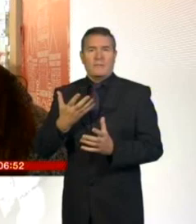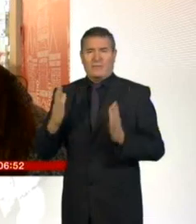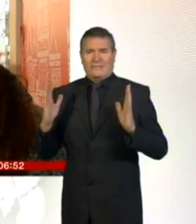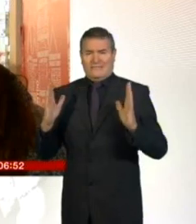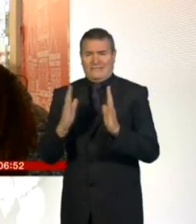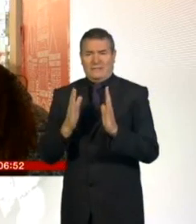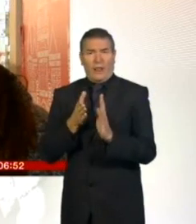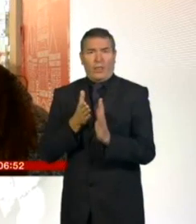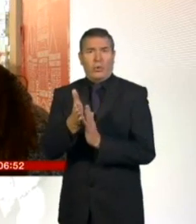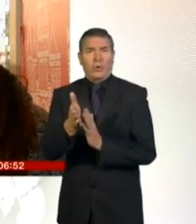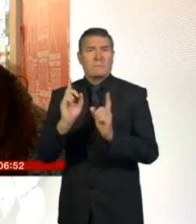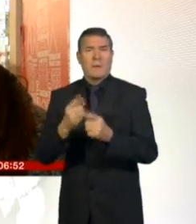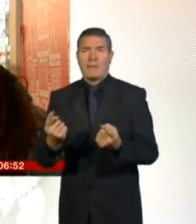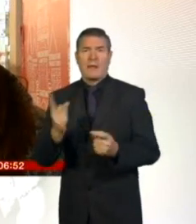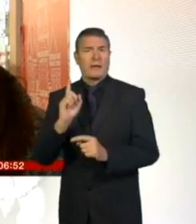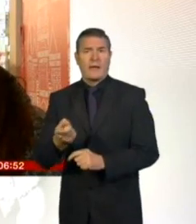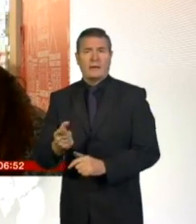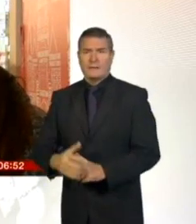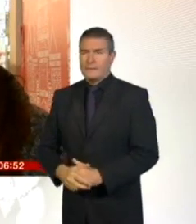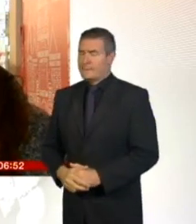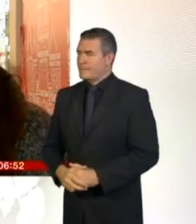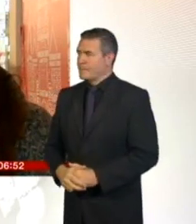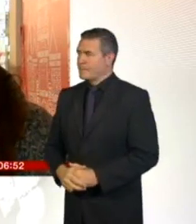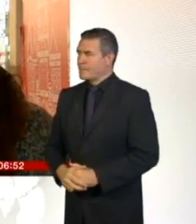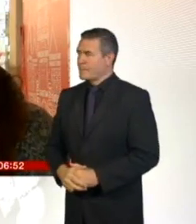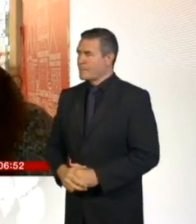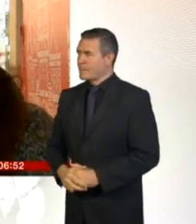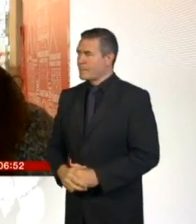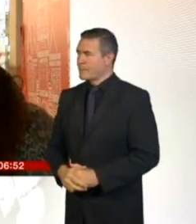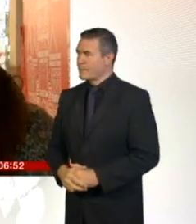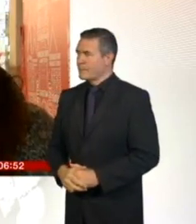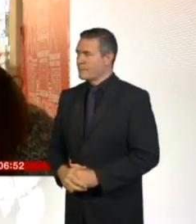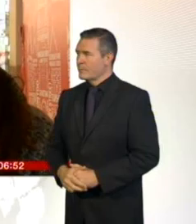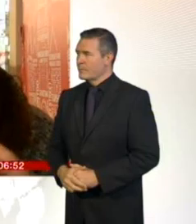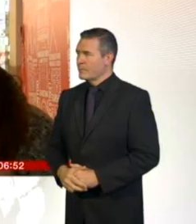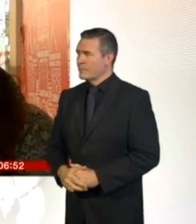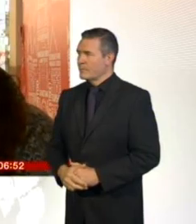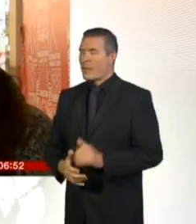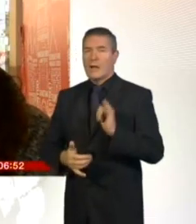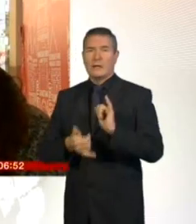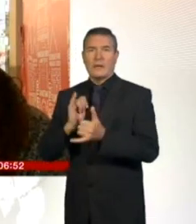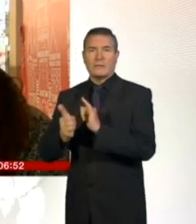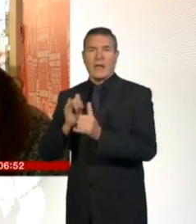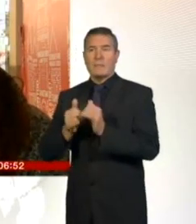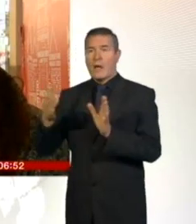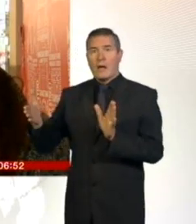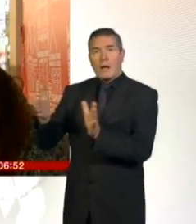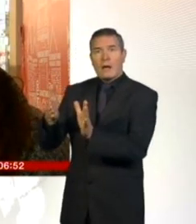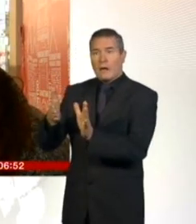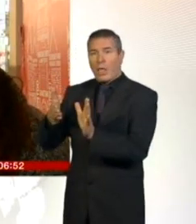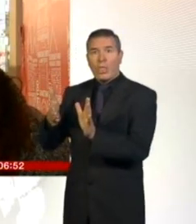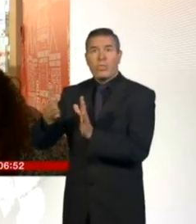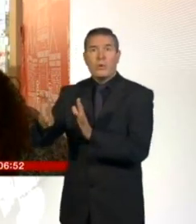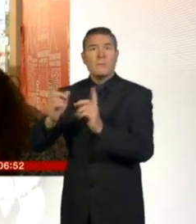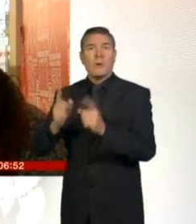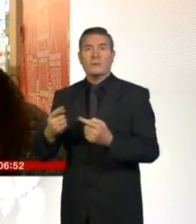close together, and quite often you'll have 2 rails that are pushed pretty much side by side, but there's closed on the other side as well. And